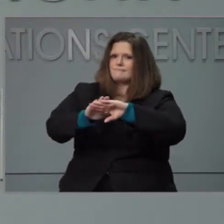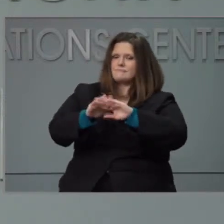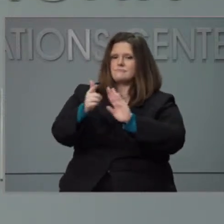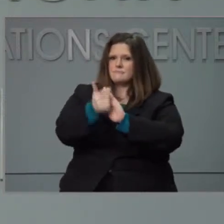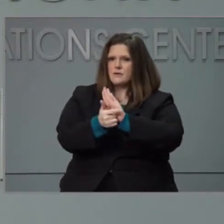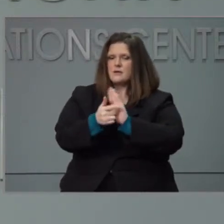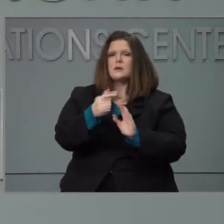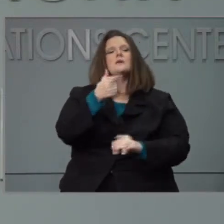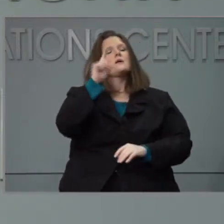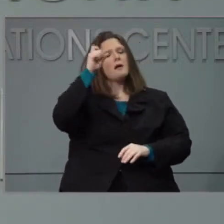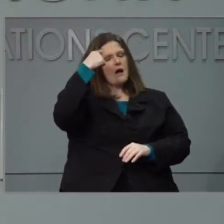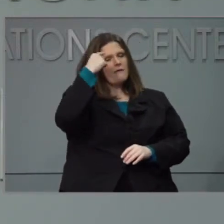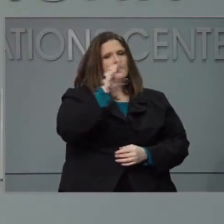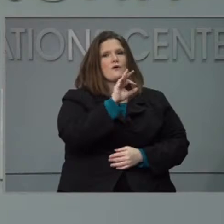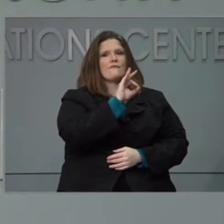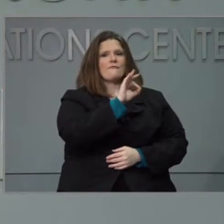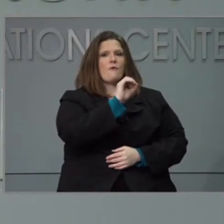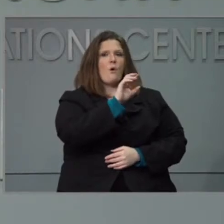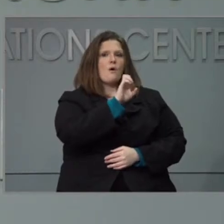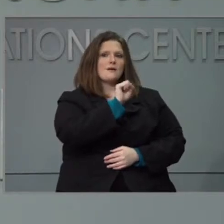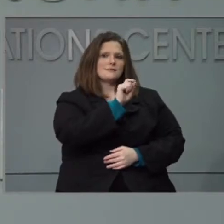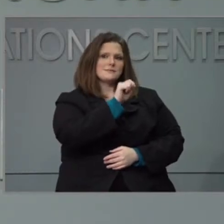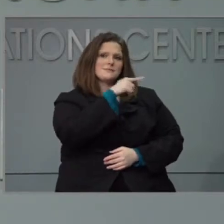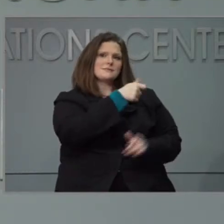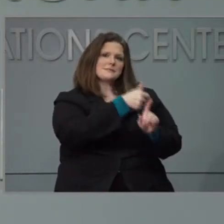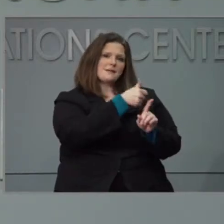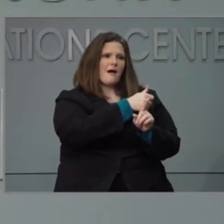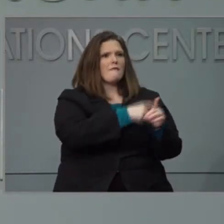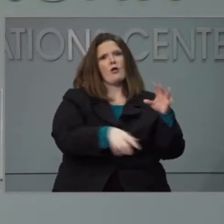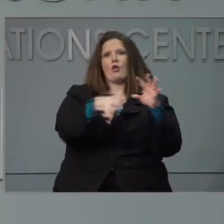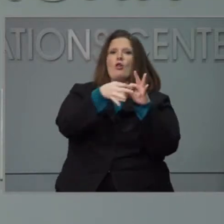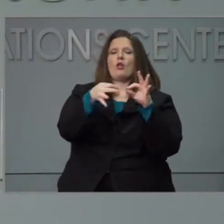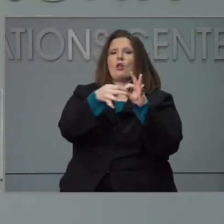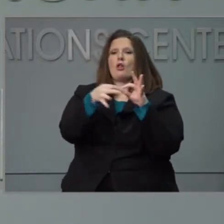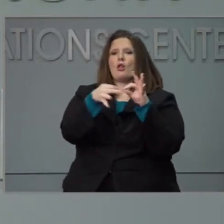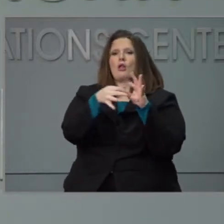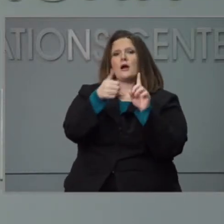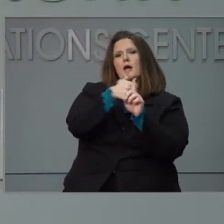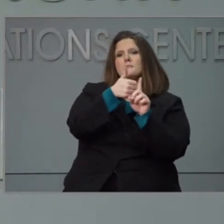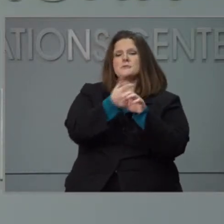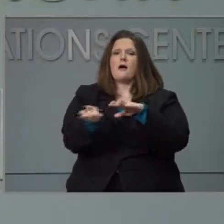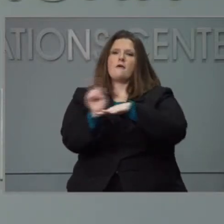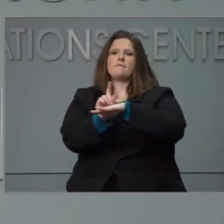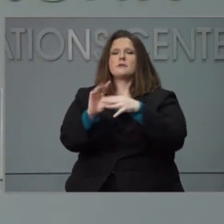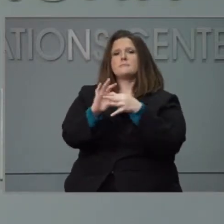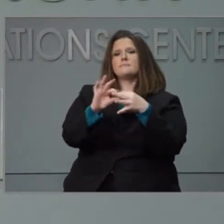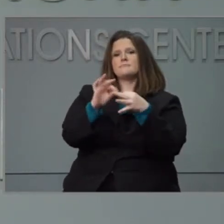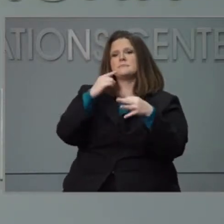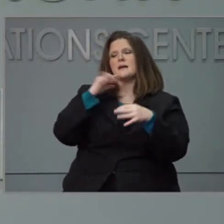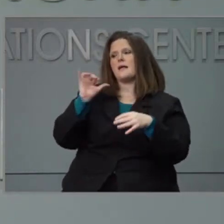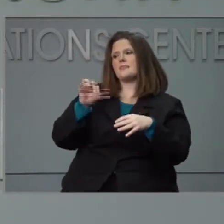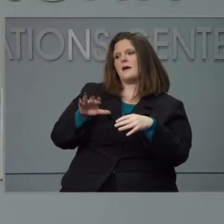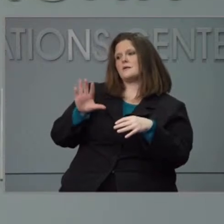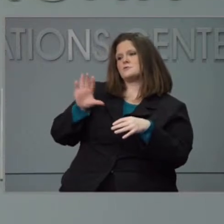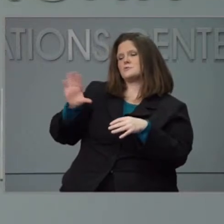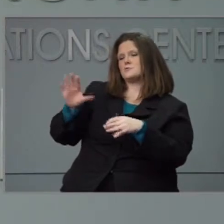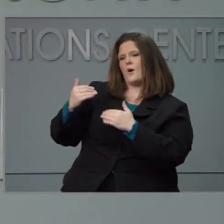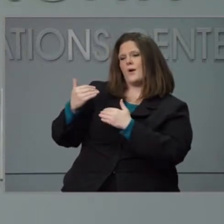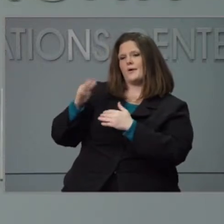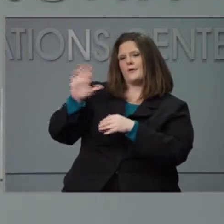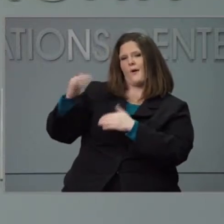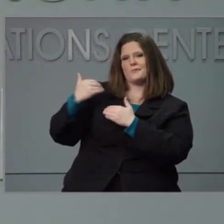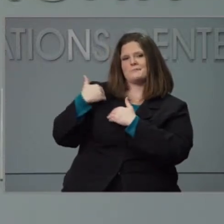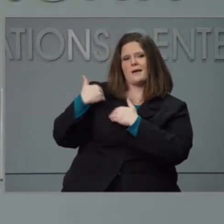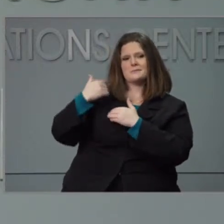Governor Forrest come out and basically talk about this is some sort of abdication of your responsibility for